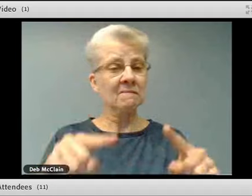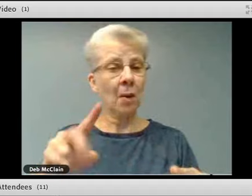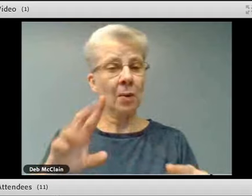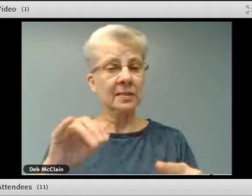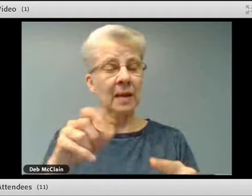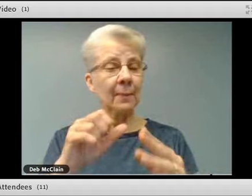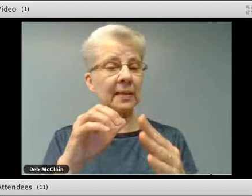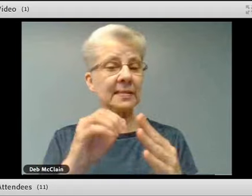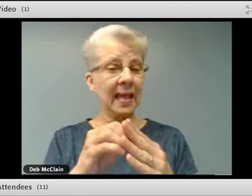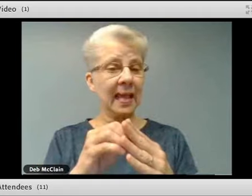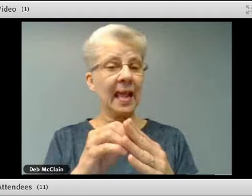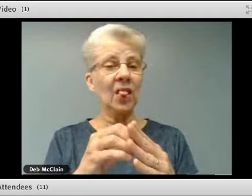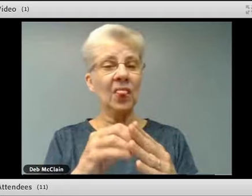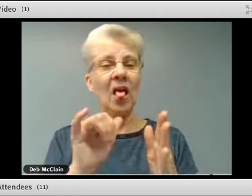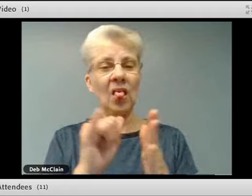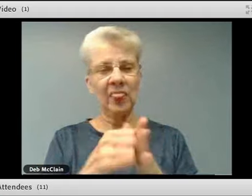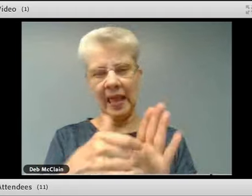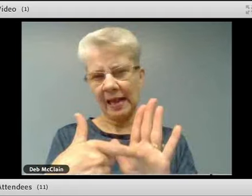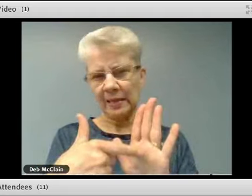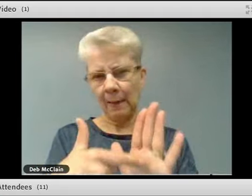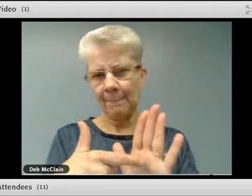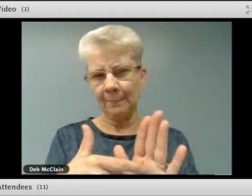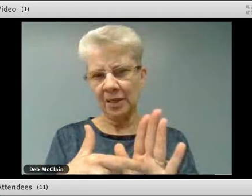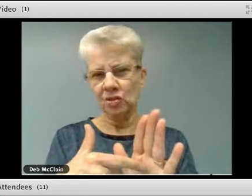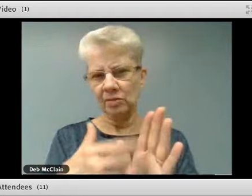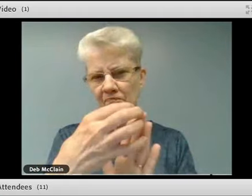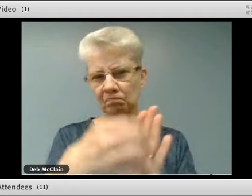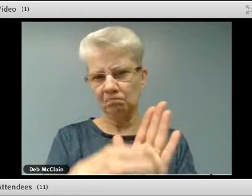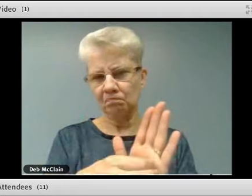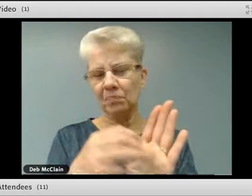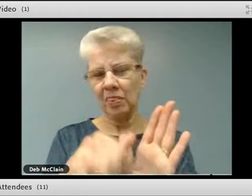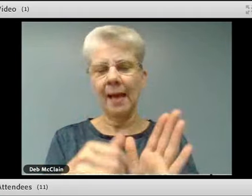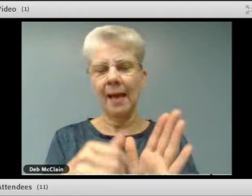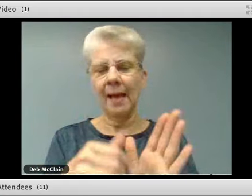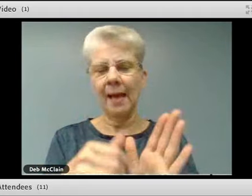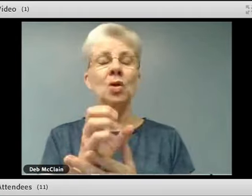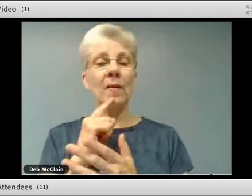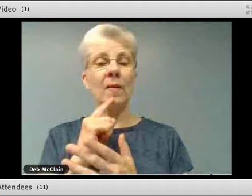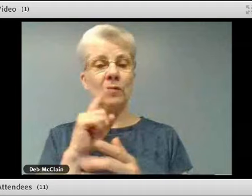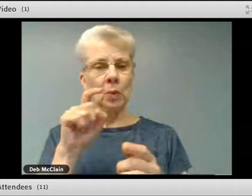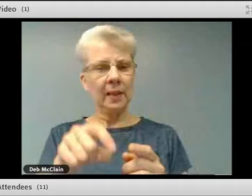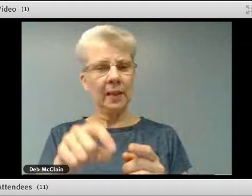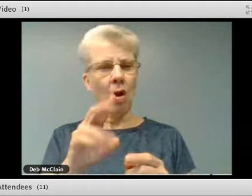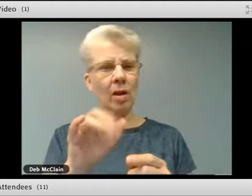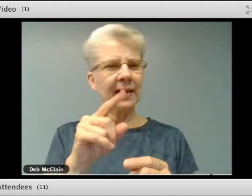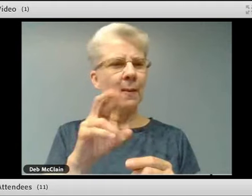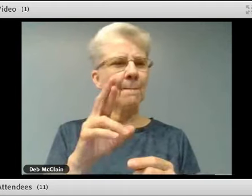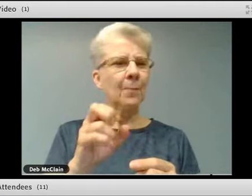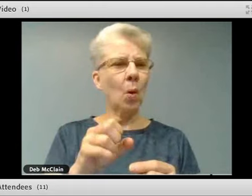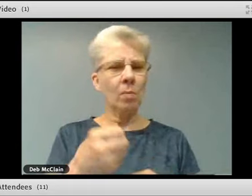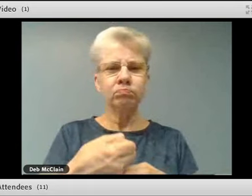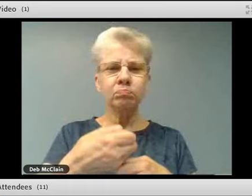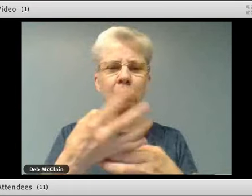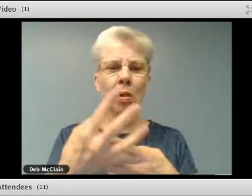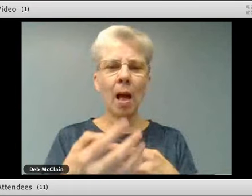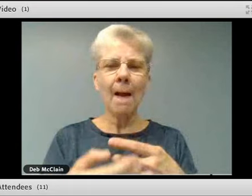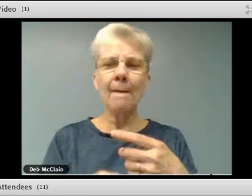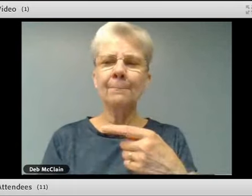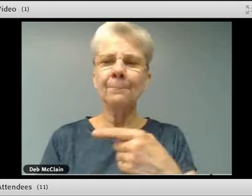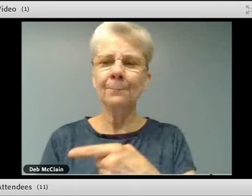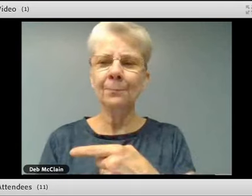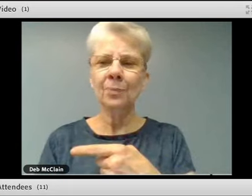exhibition. So if you click on Explore Exhibition, it'll take you to the first